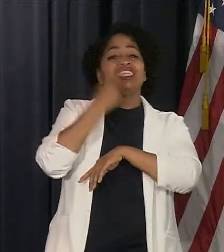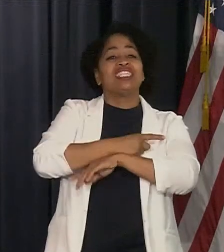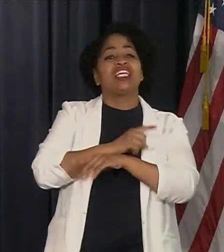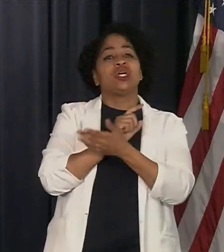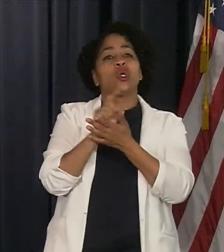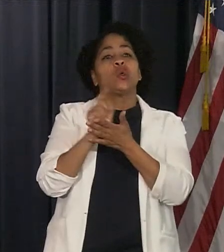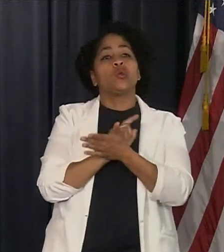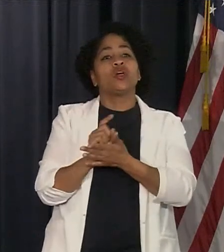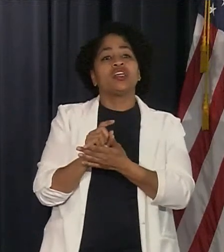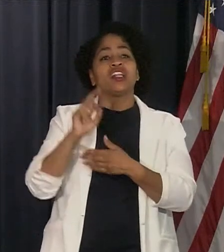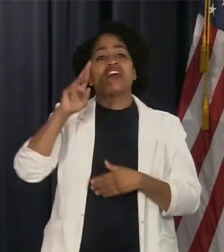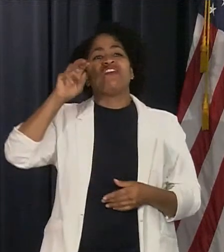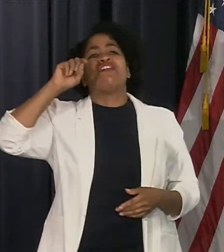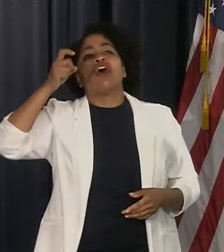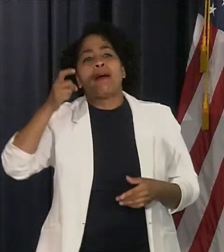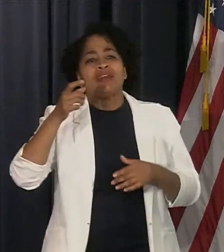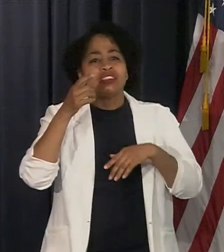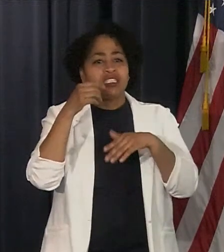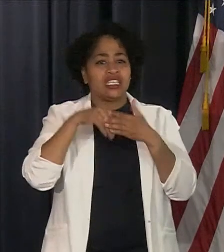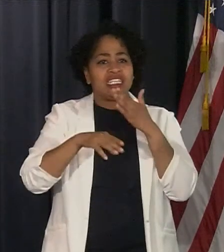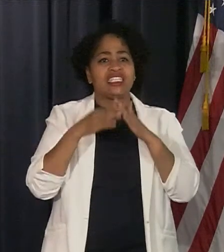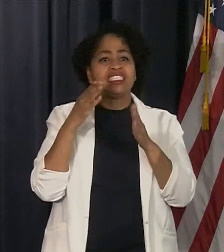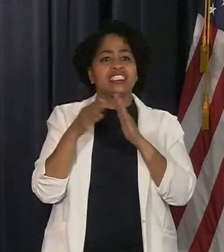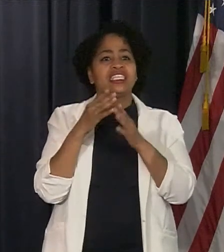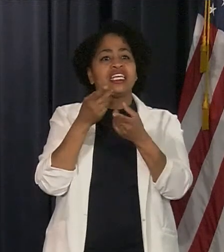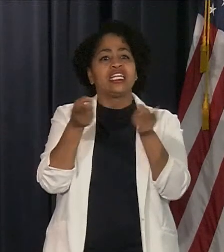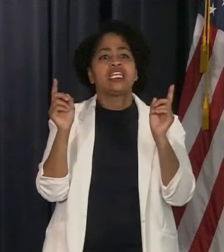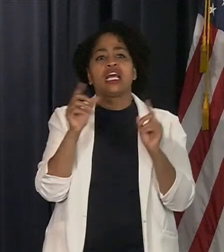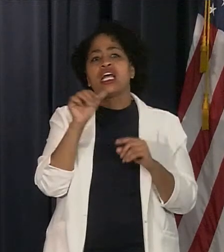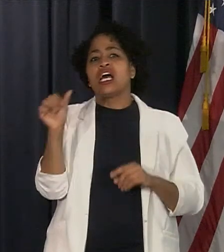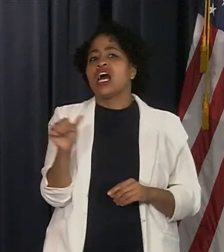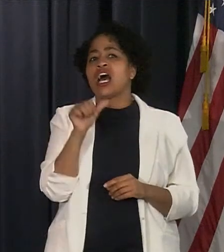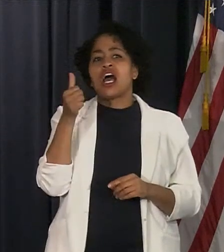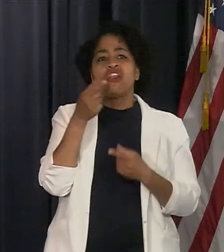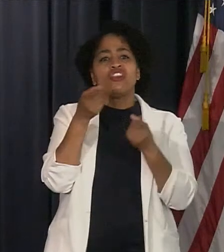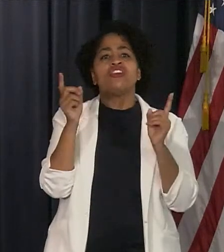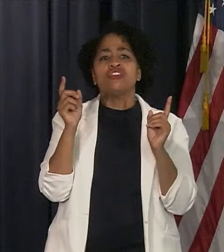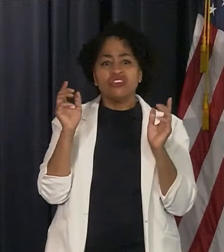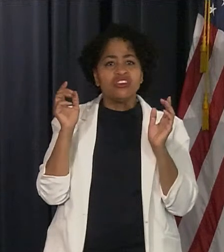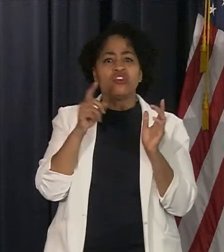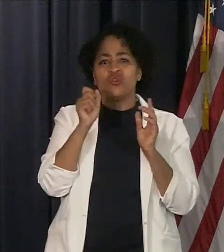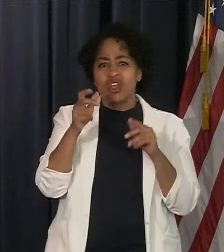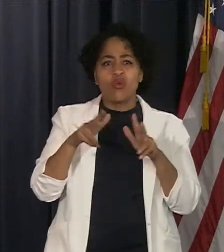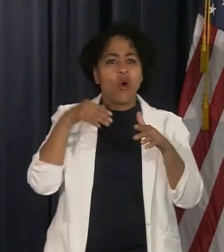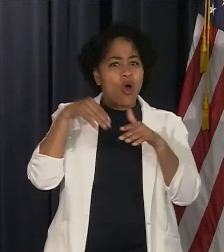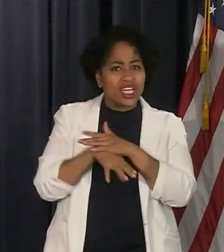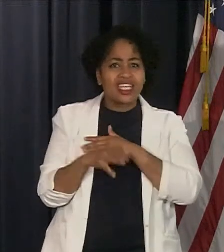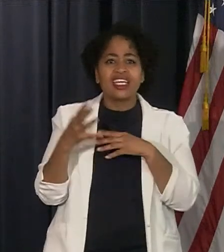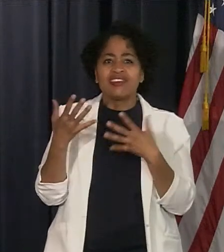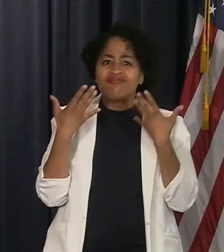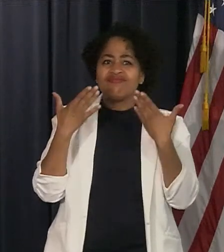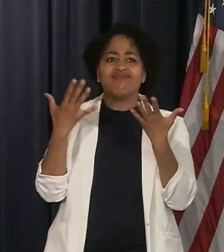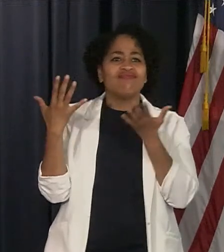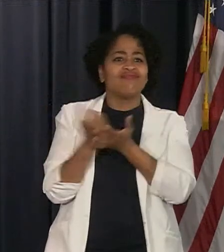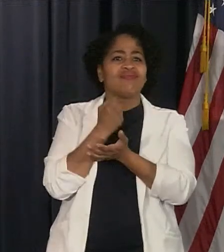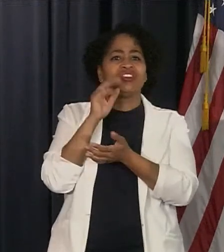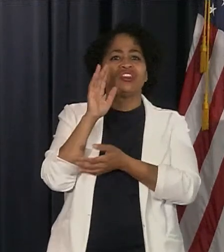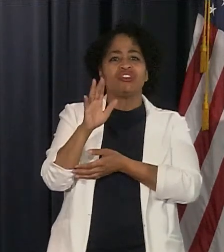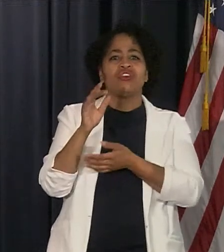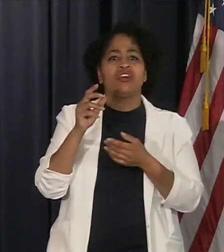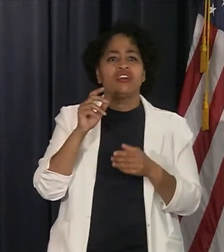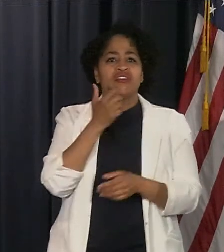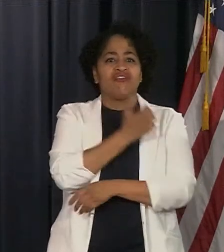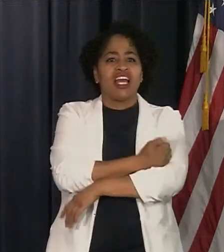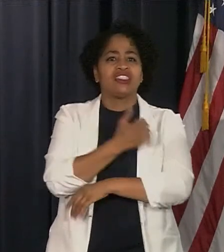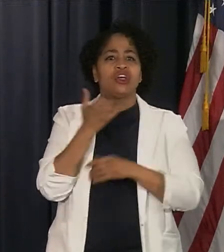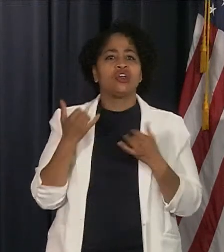options. The pharmacies in this city and a number of the others are providing them. You can walk in and get your vaccine today. And I would say to